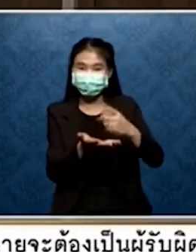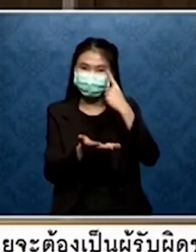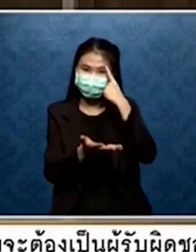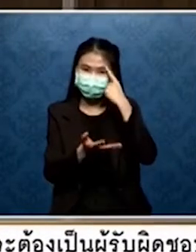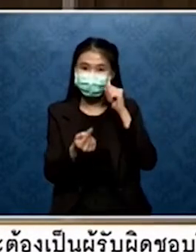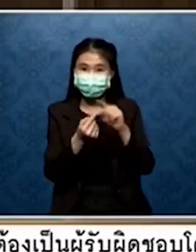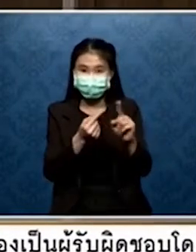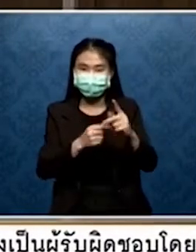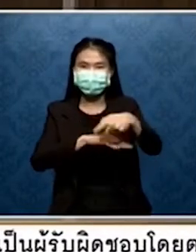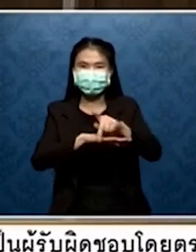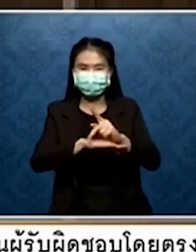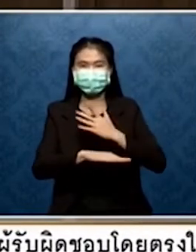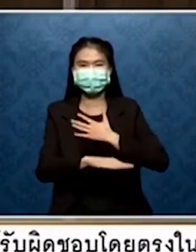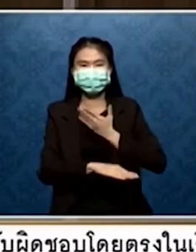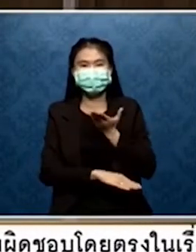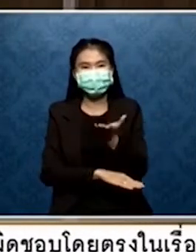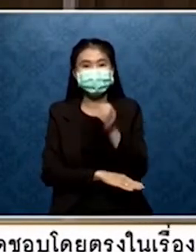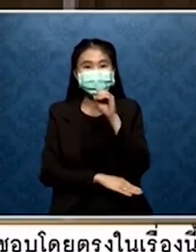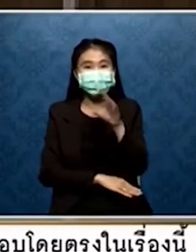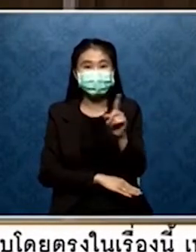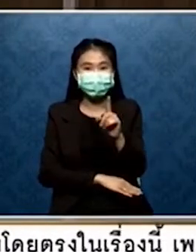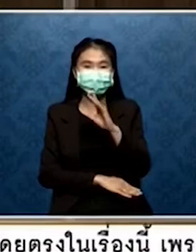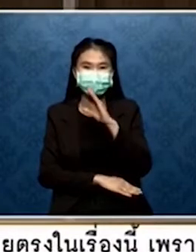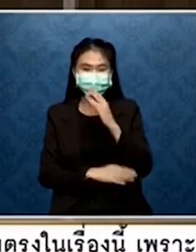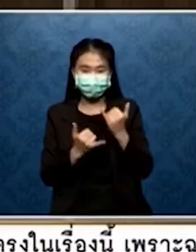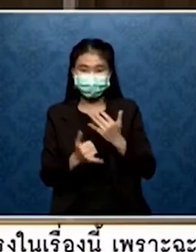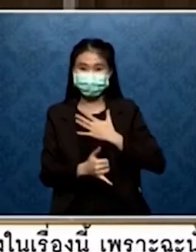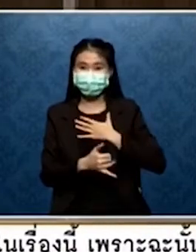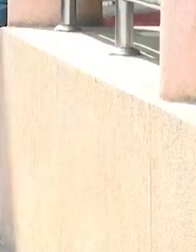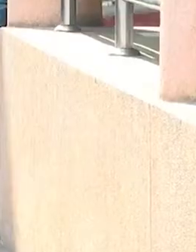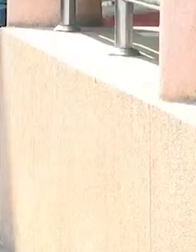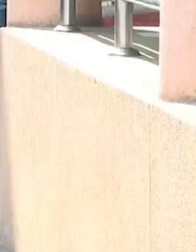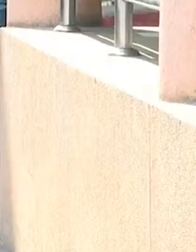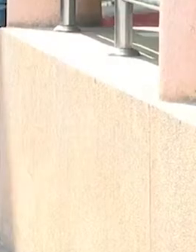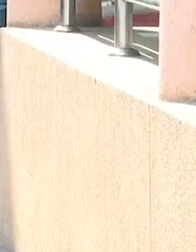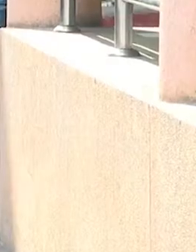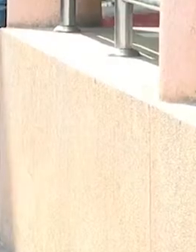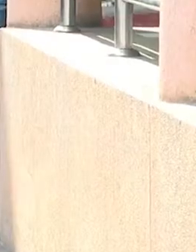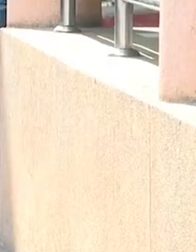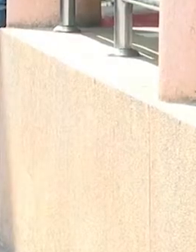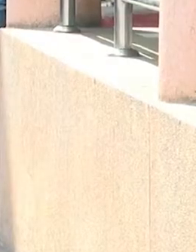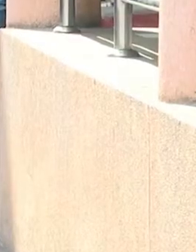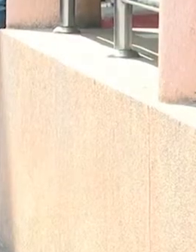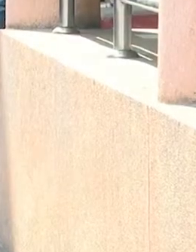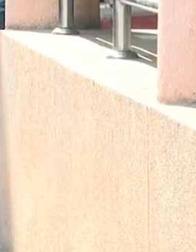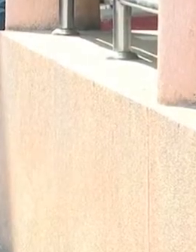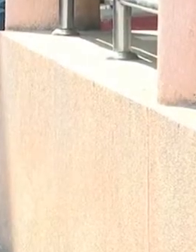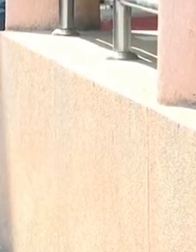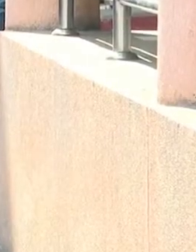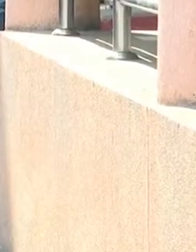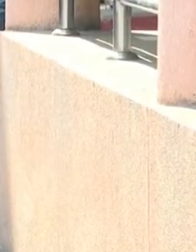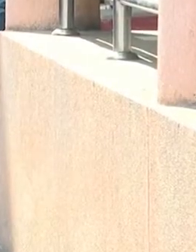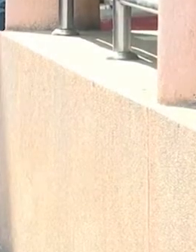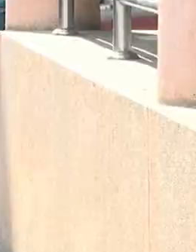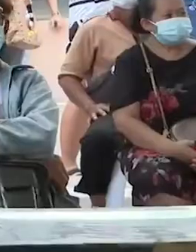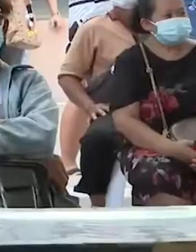floor to say that he does not think the government's attempts to fight COVID-19 pandemic is on the national agenda,